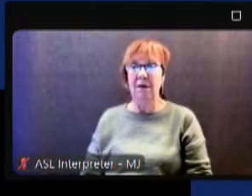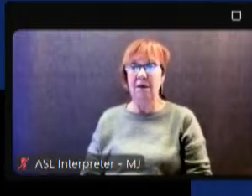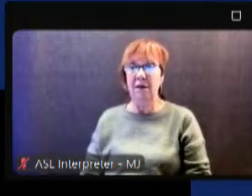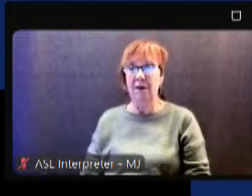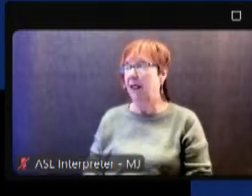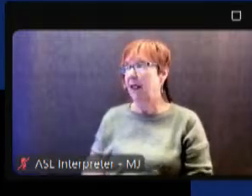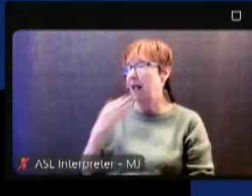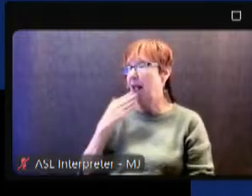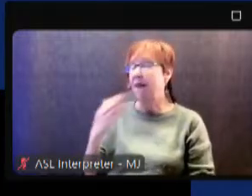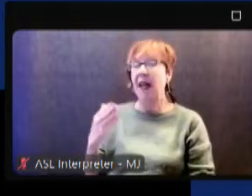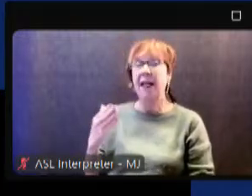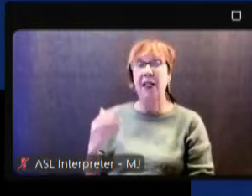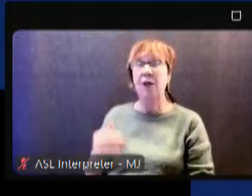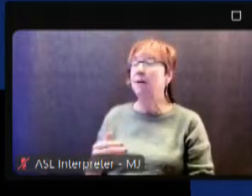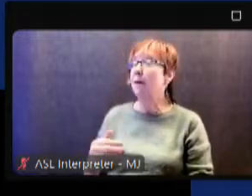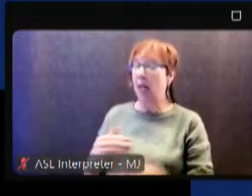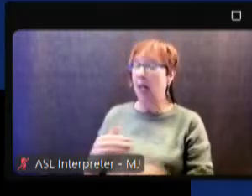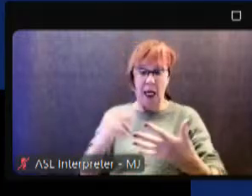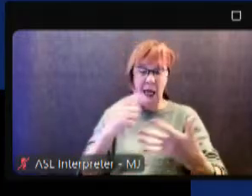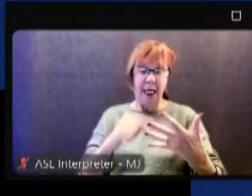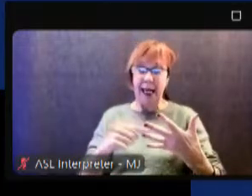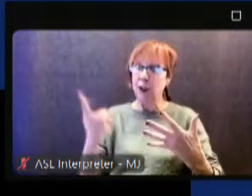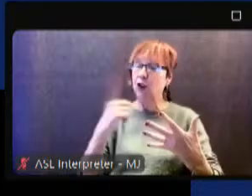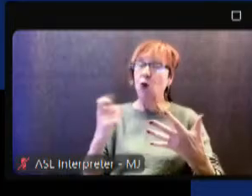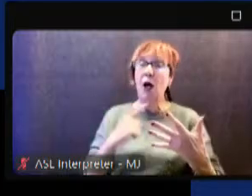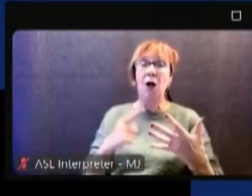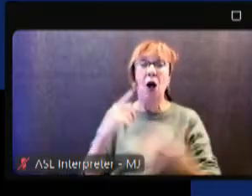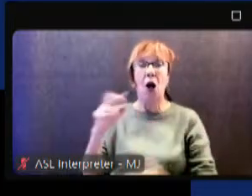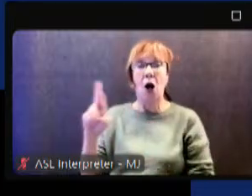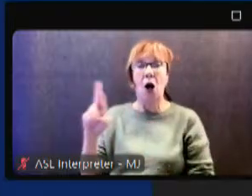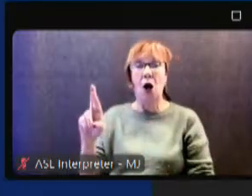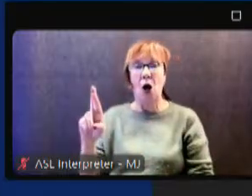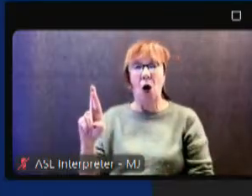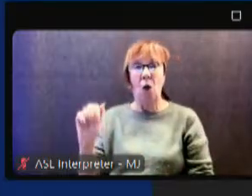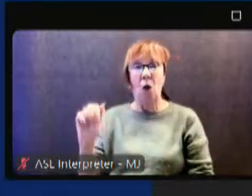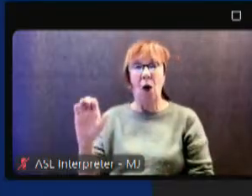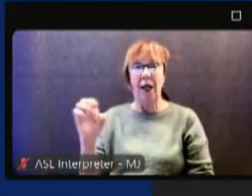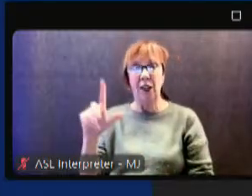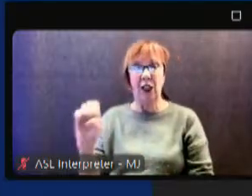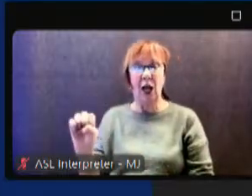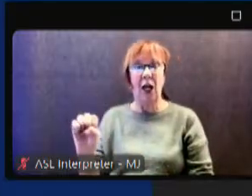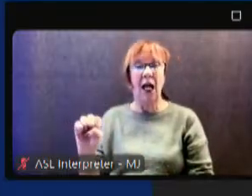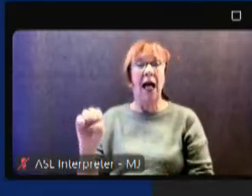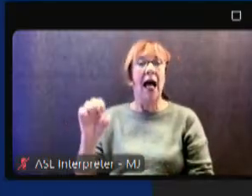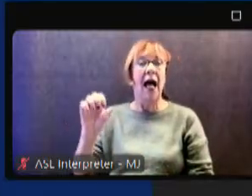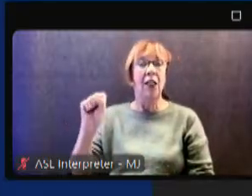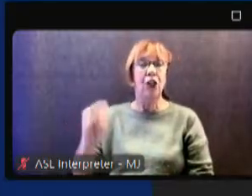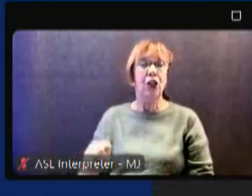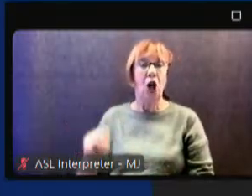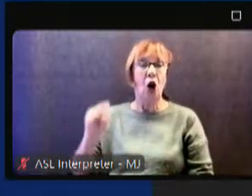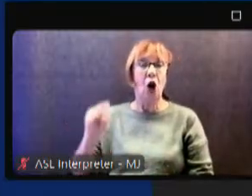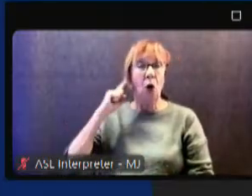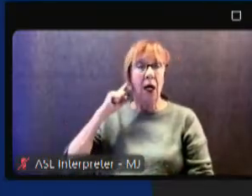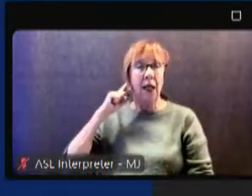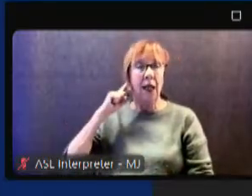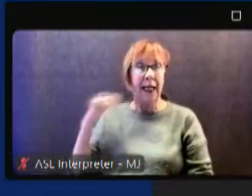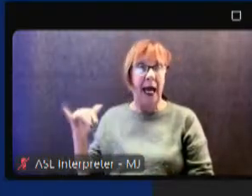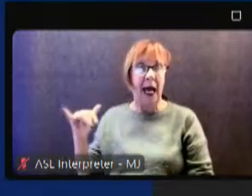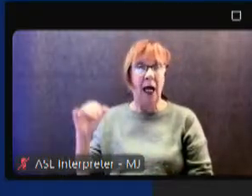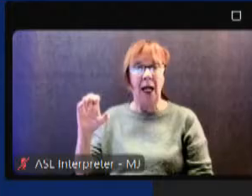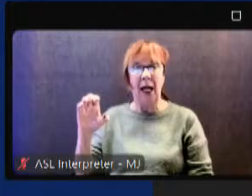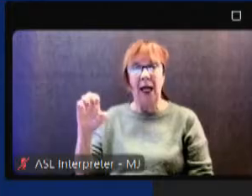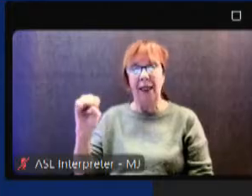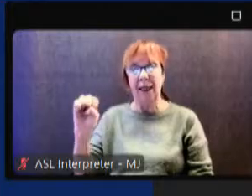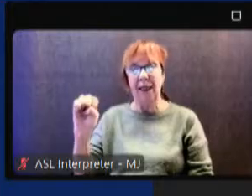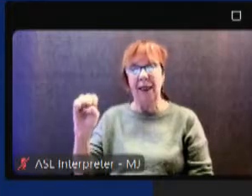Thank you. Our next question is for Rochelle, a representative of SoCal Edison, who is on with us. And it reads,